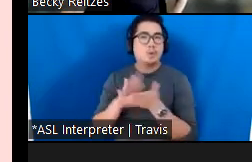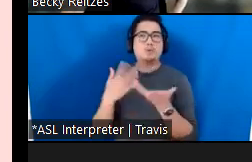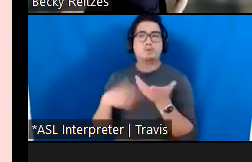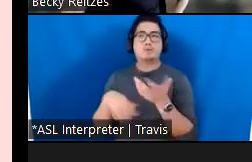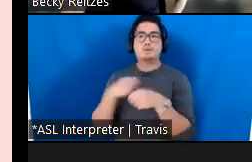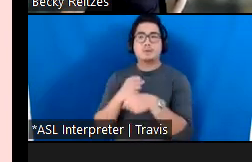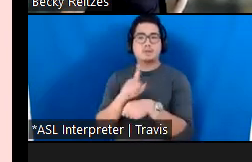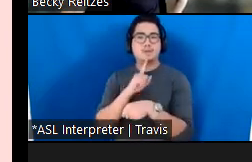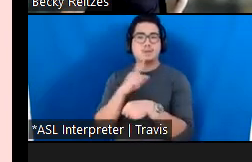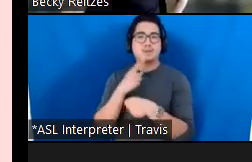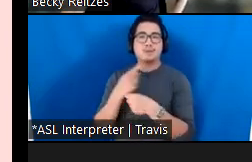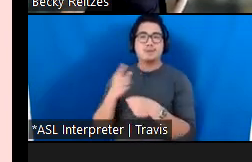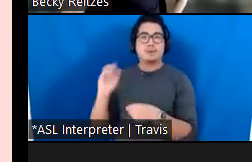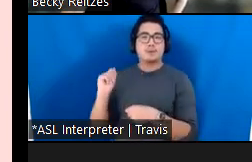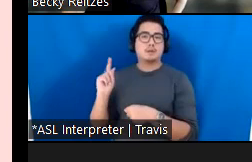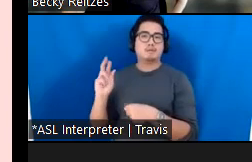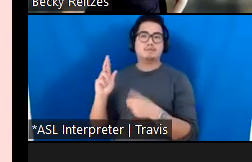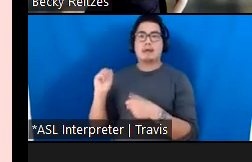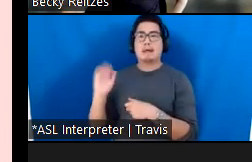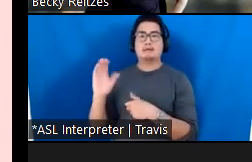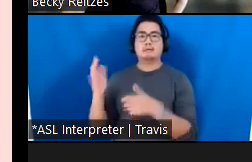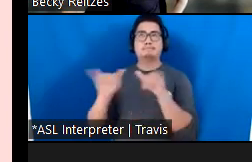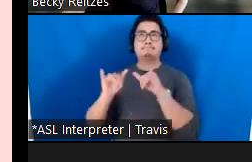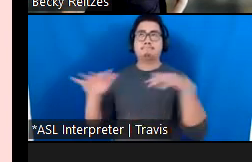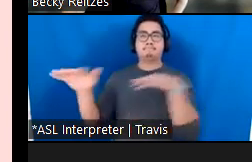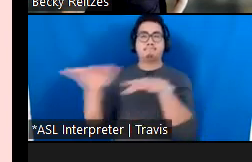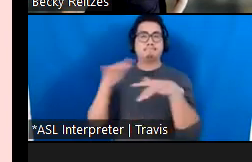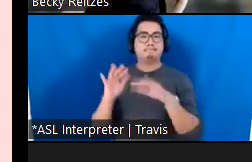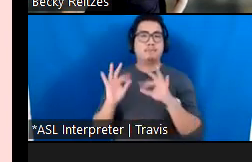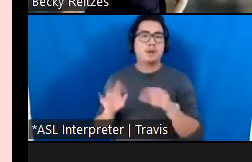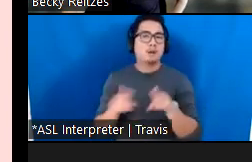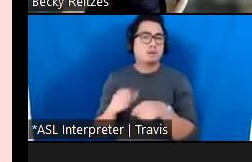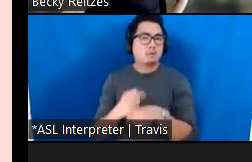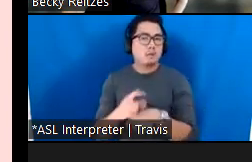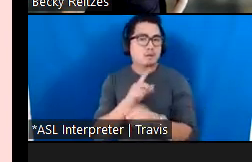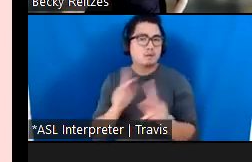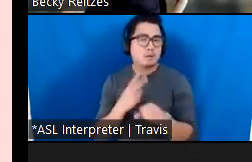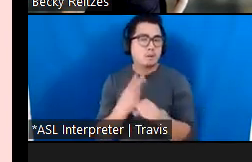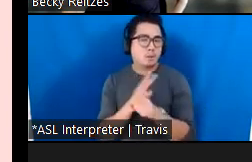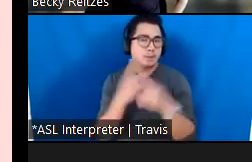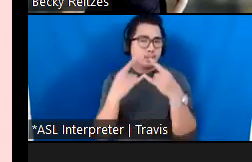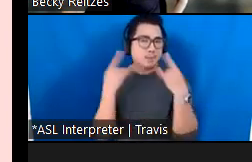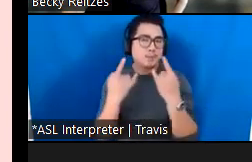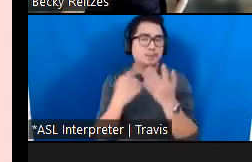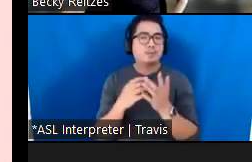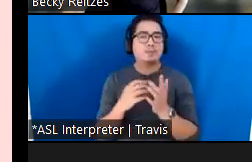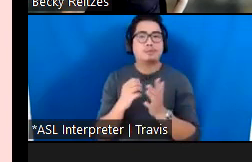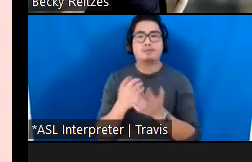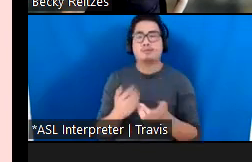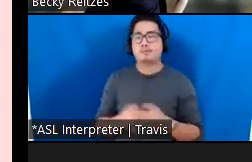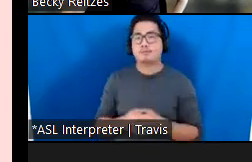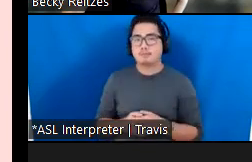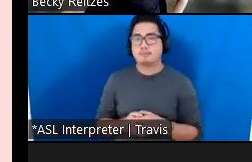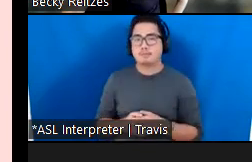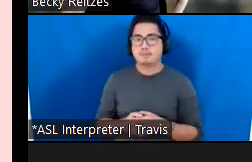like outdoor breaks and other breaks when our community levels are high. I know you heard from Matthias